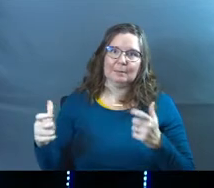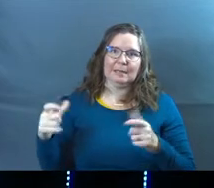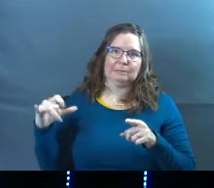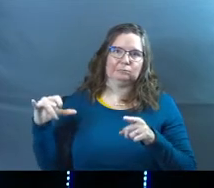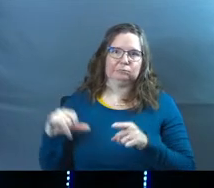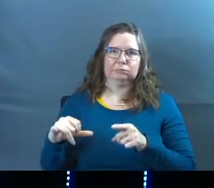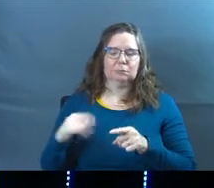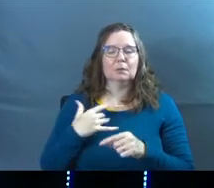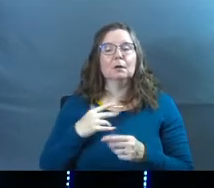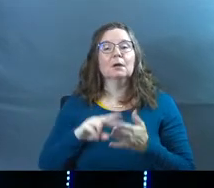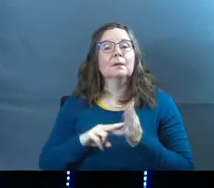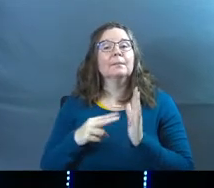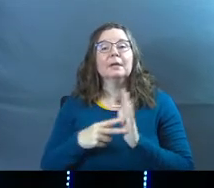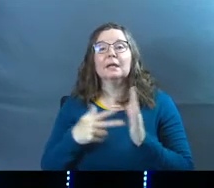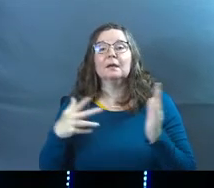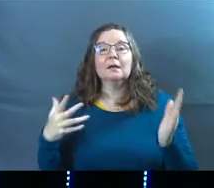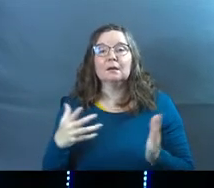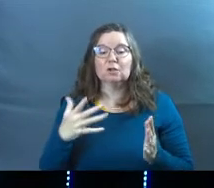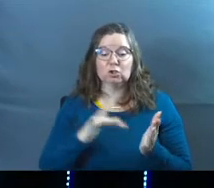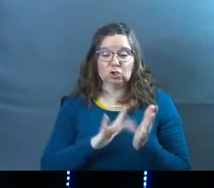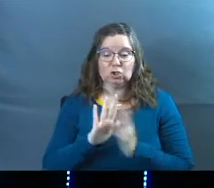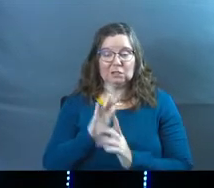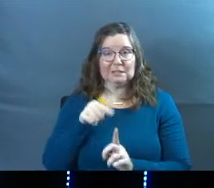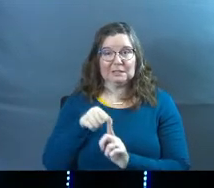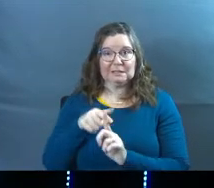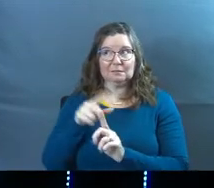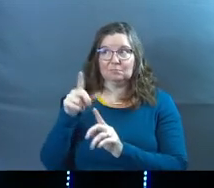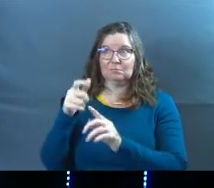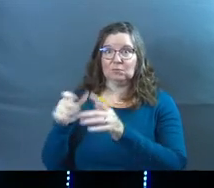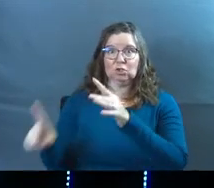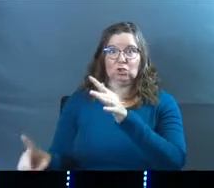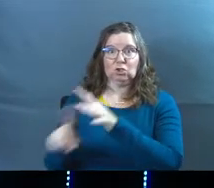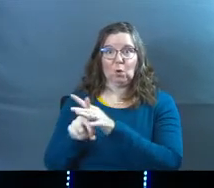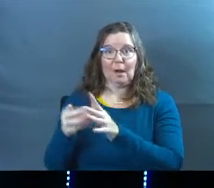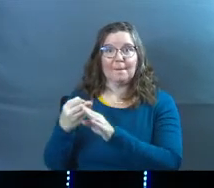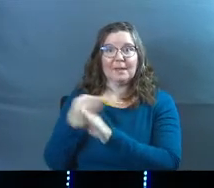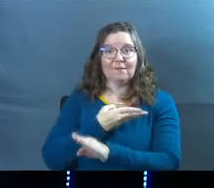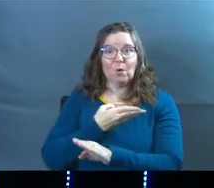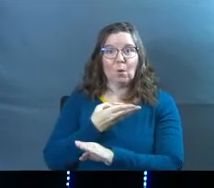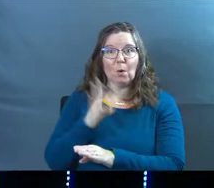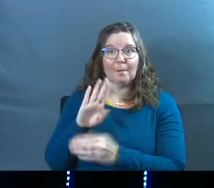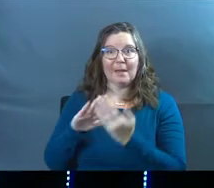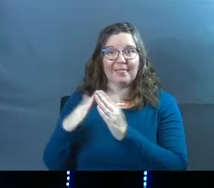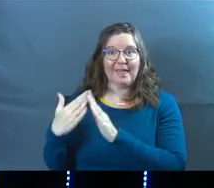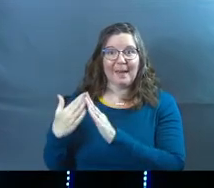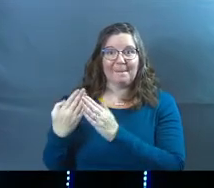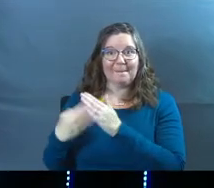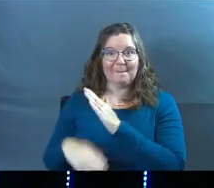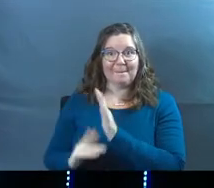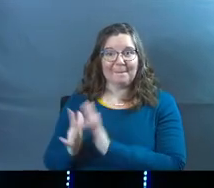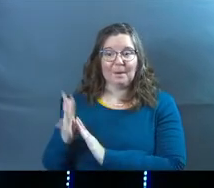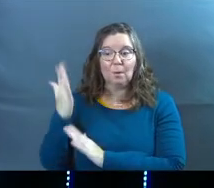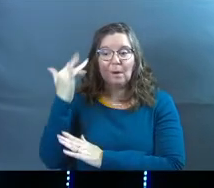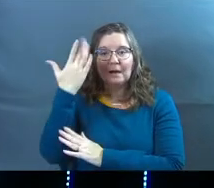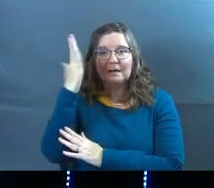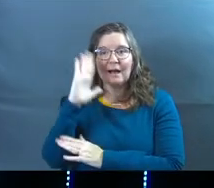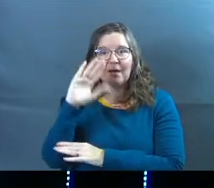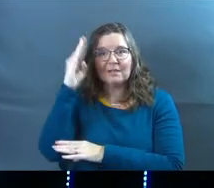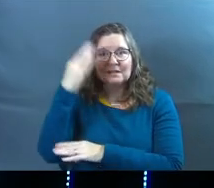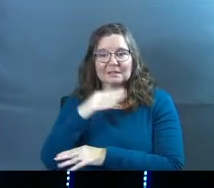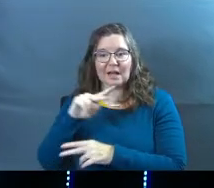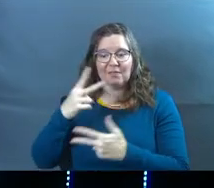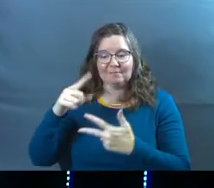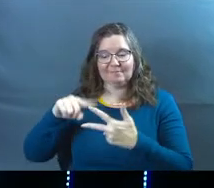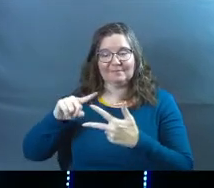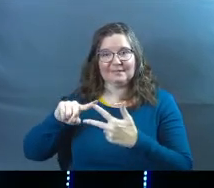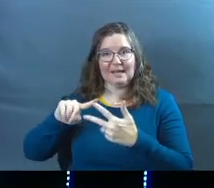right? Christophany just means that Jesus showed up before Bethlehem, because God the Son, second member